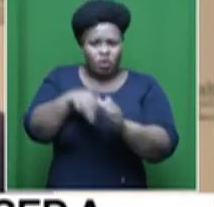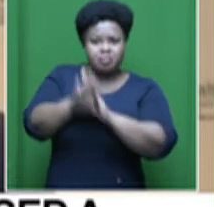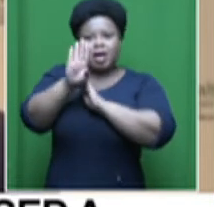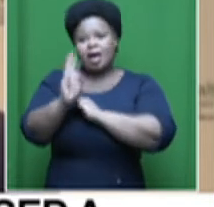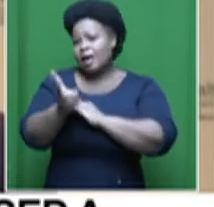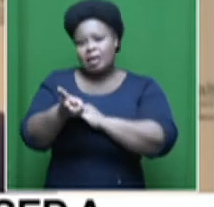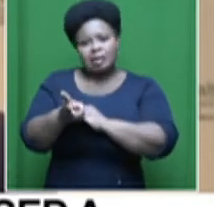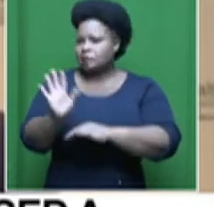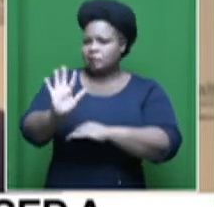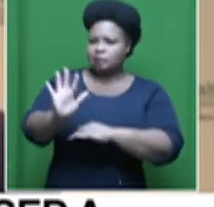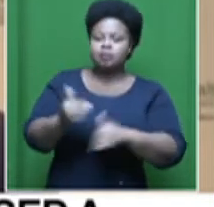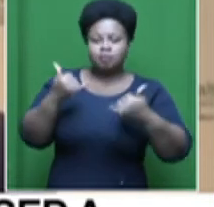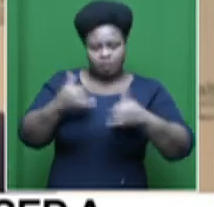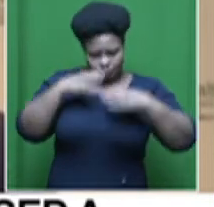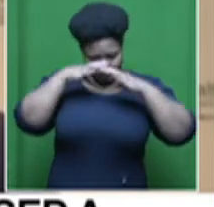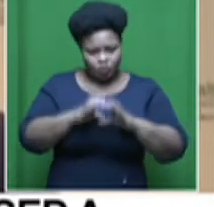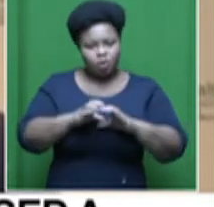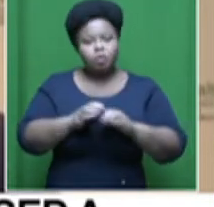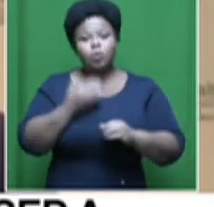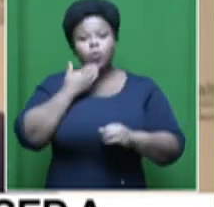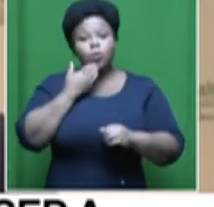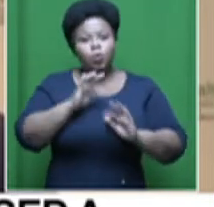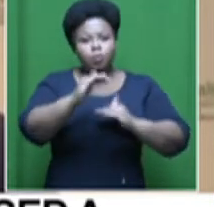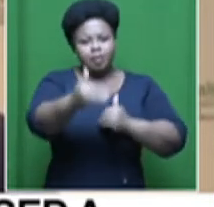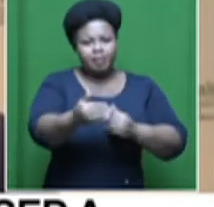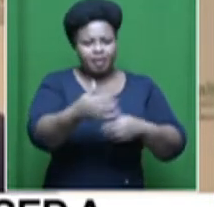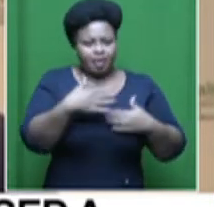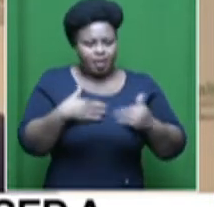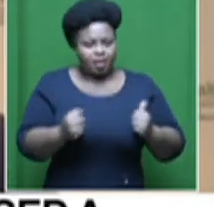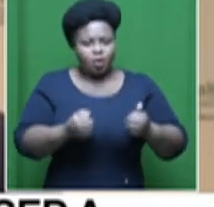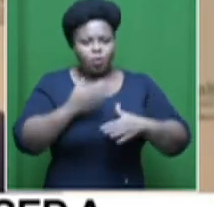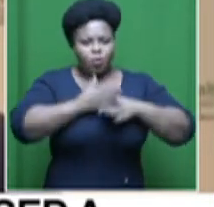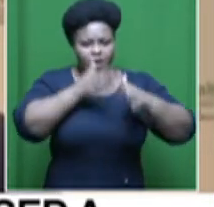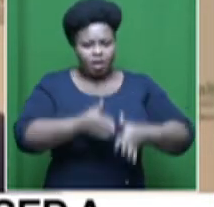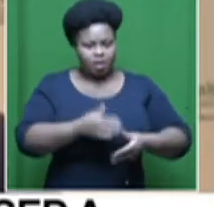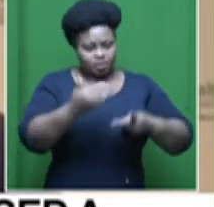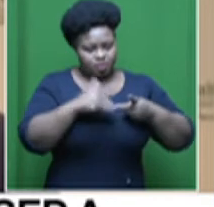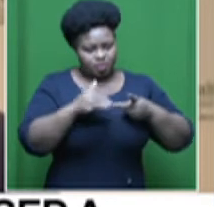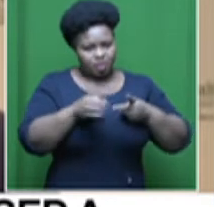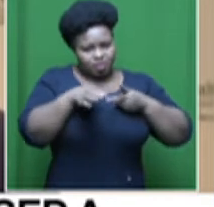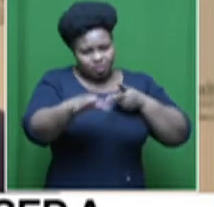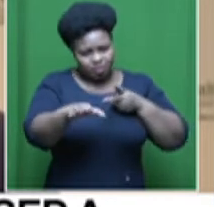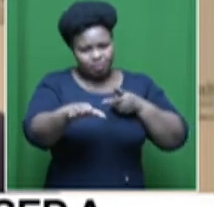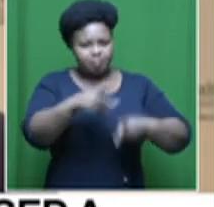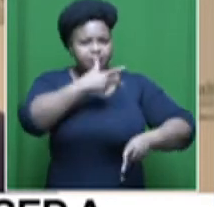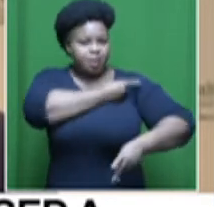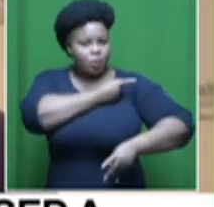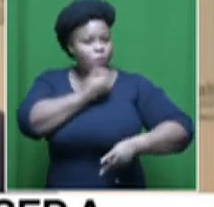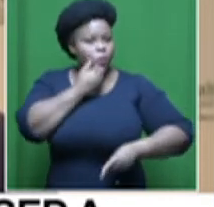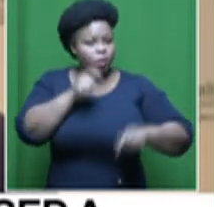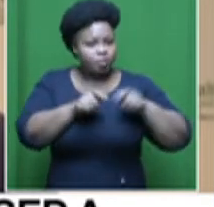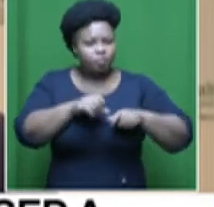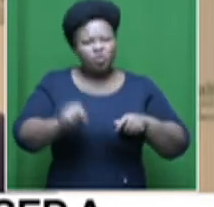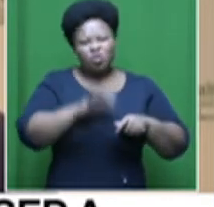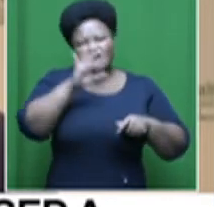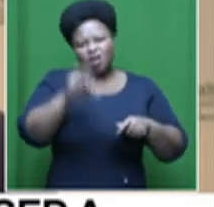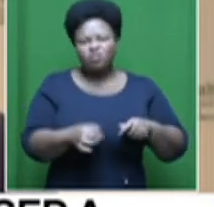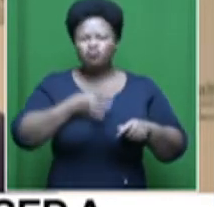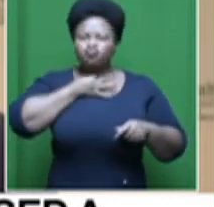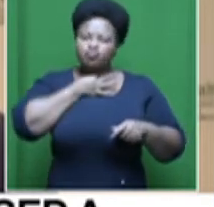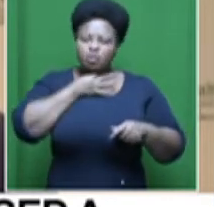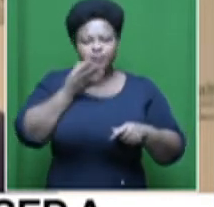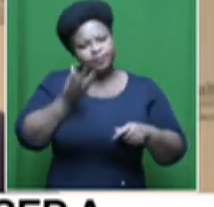we have said that we're going to focus on the health workers first and then take the next step, the next batch of South Africans who are at risk.